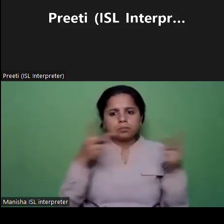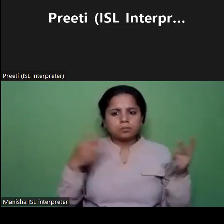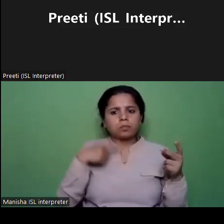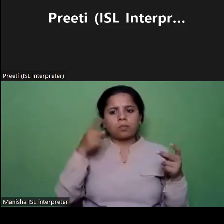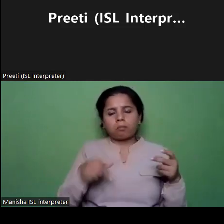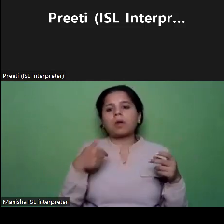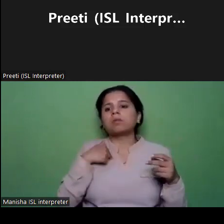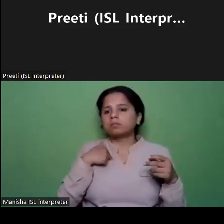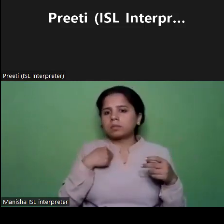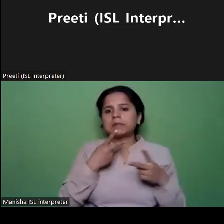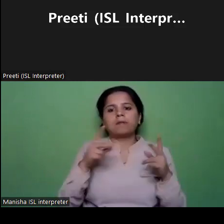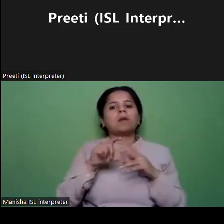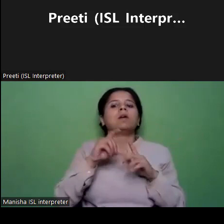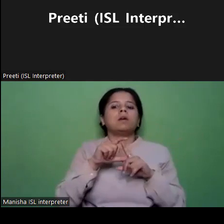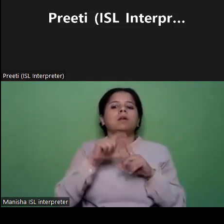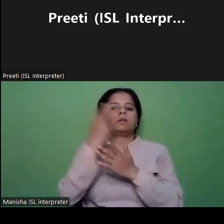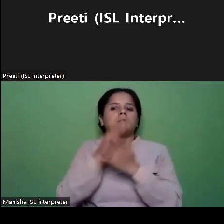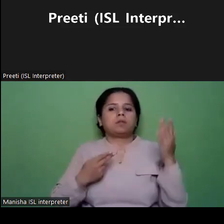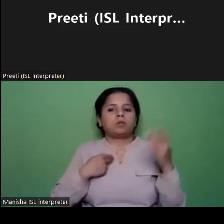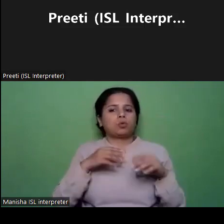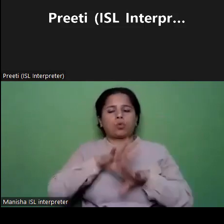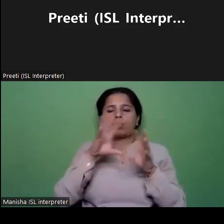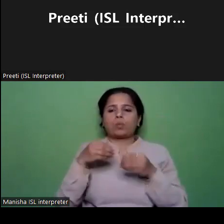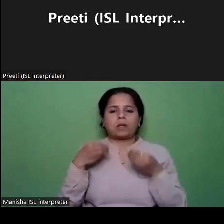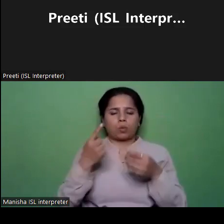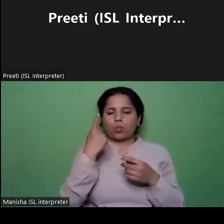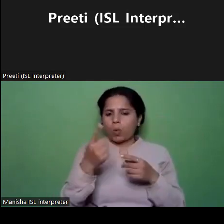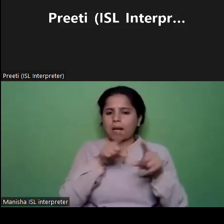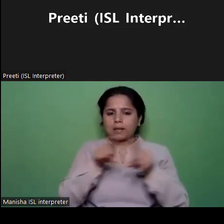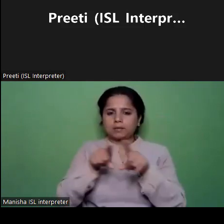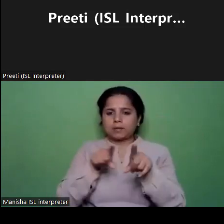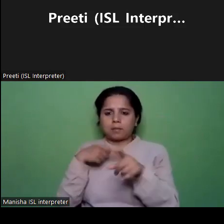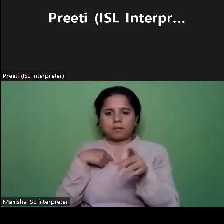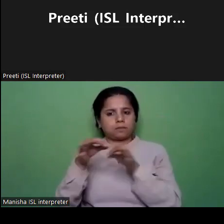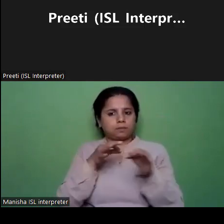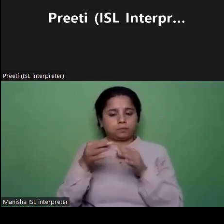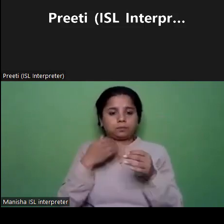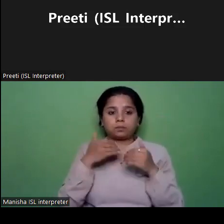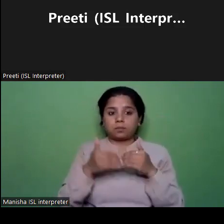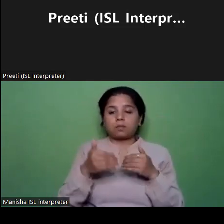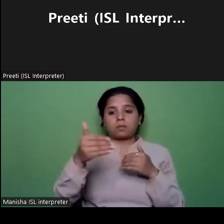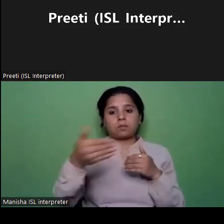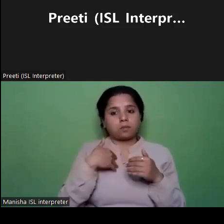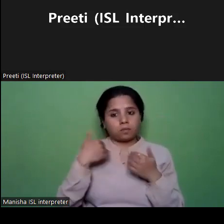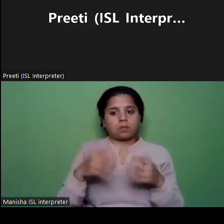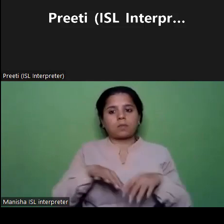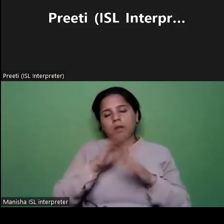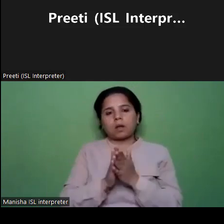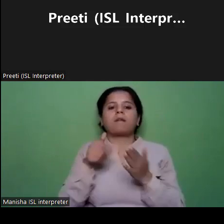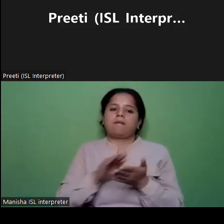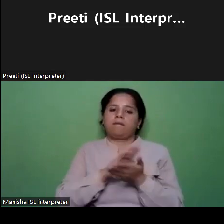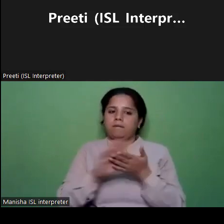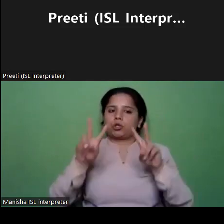perceive designs in an equal way. For all of this, I will give you one example as I move forward, and then I'll wrap up this talk,